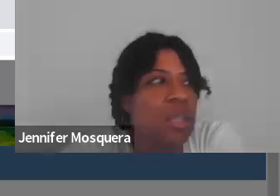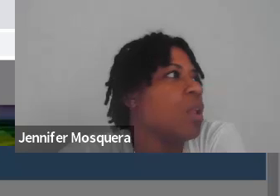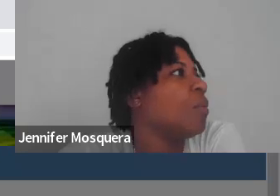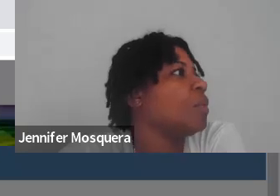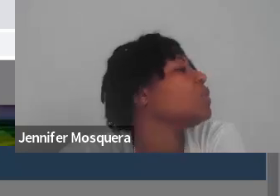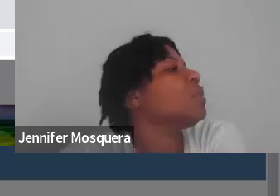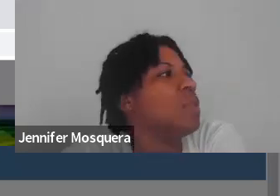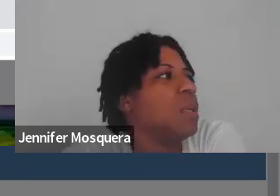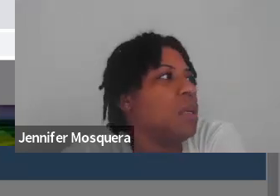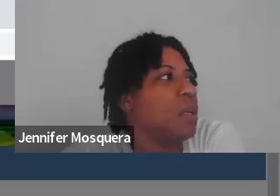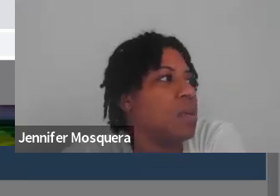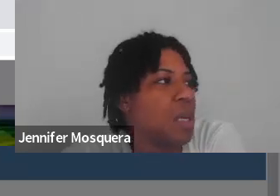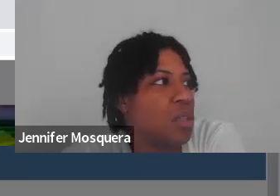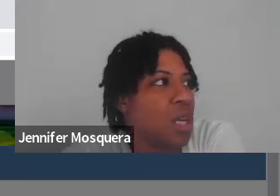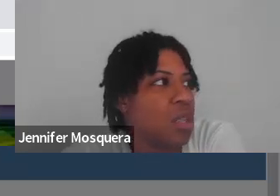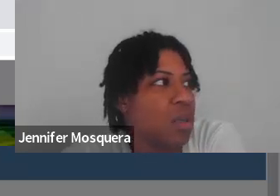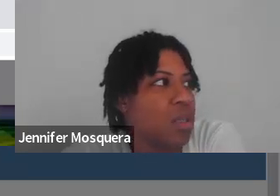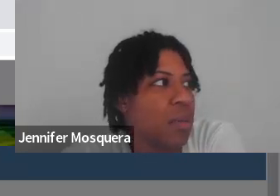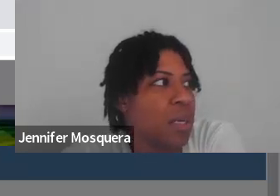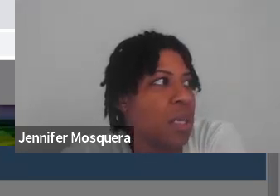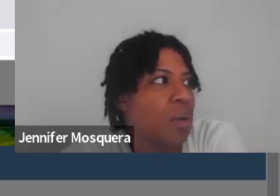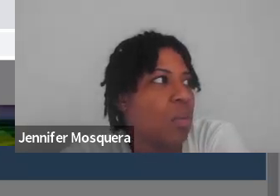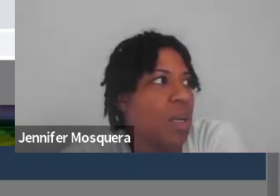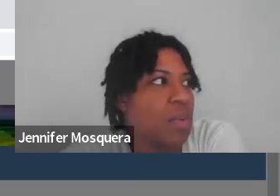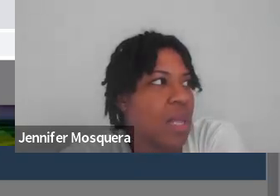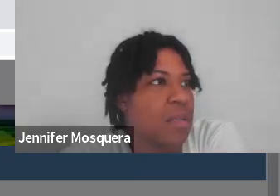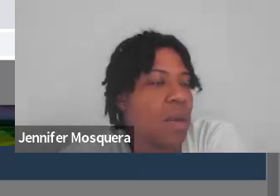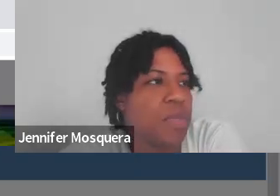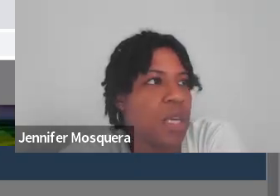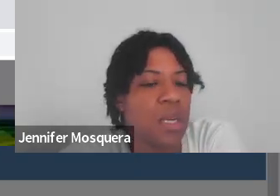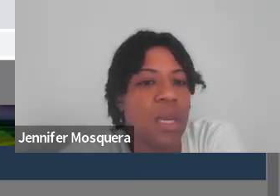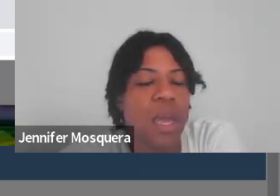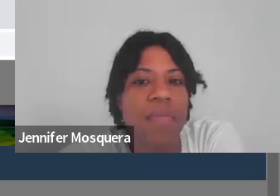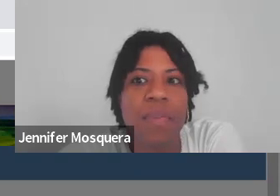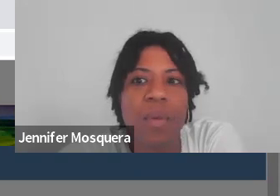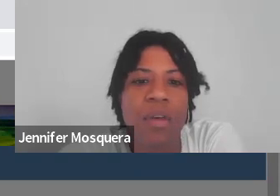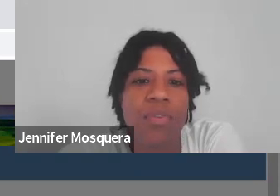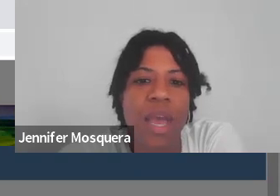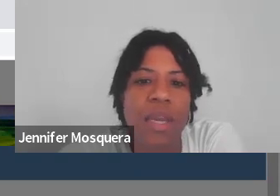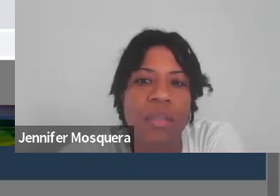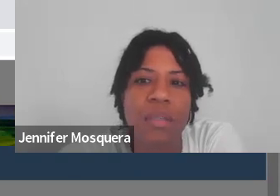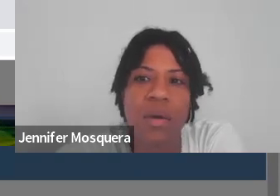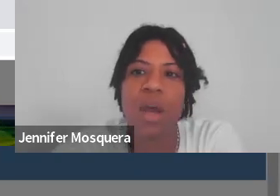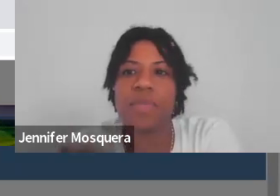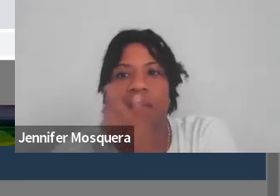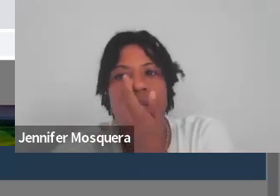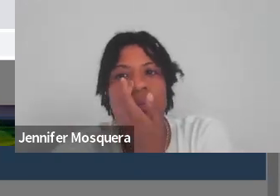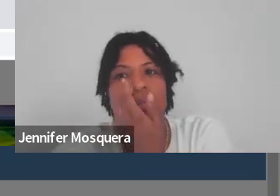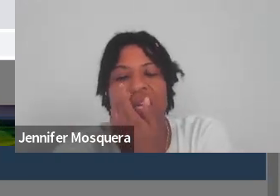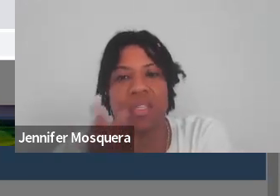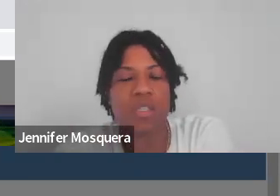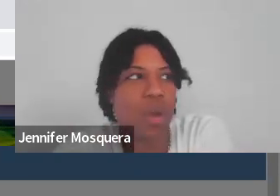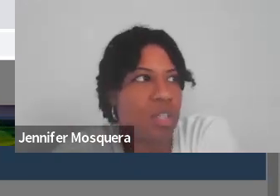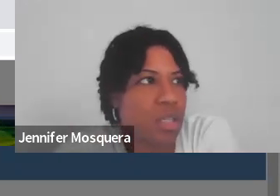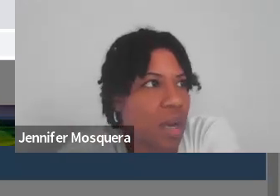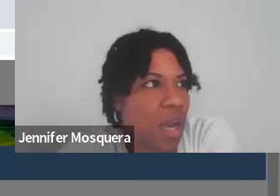On the changelog modal, you'll see it'll say the changelog title here, when it was last updated, and whatever edits or updates that were